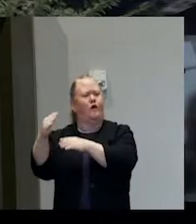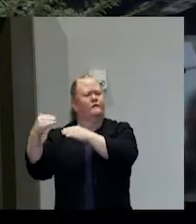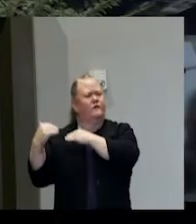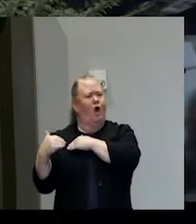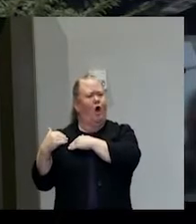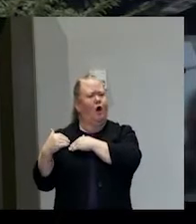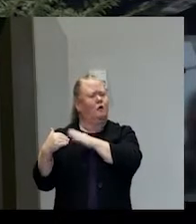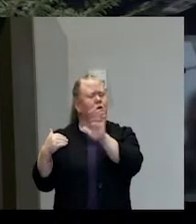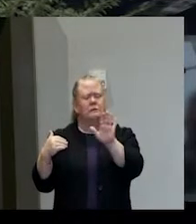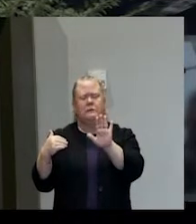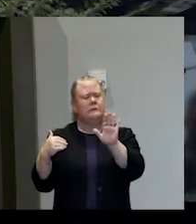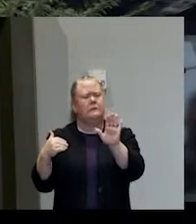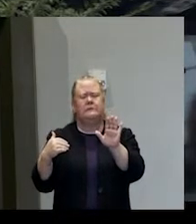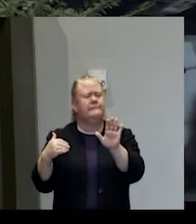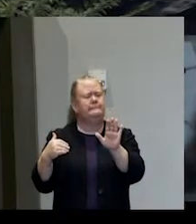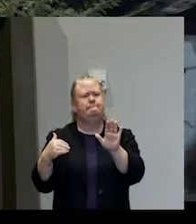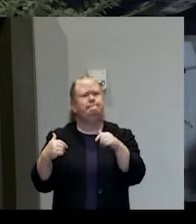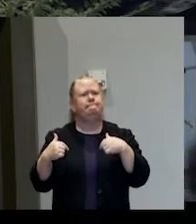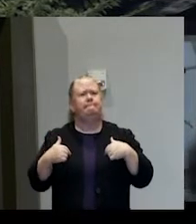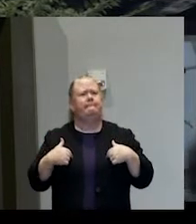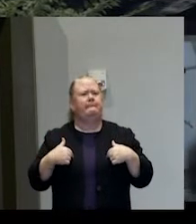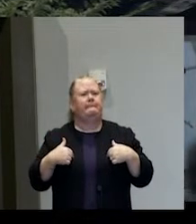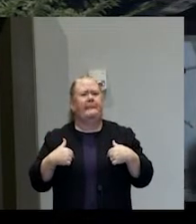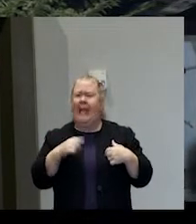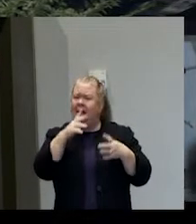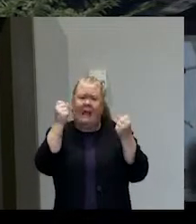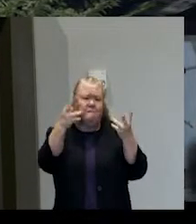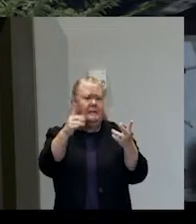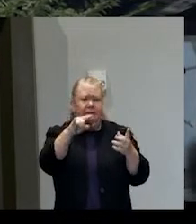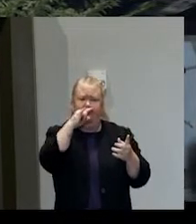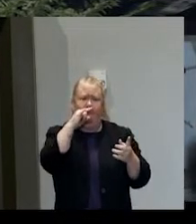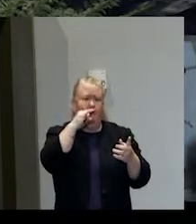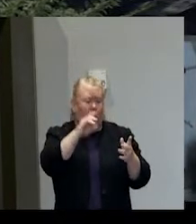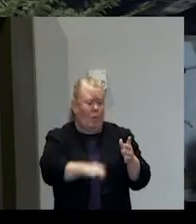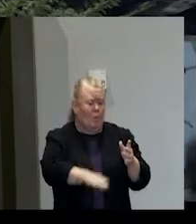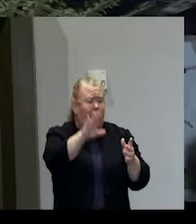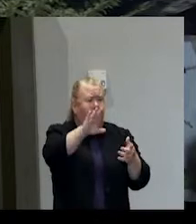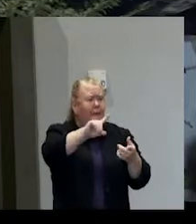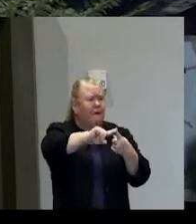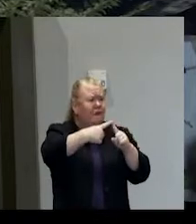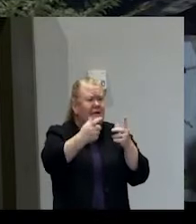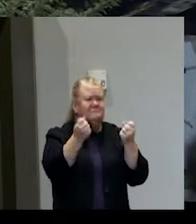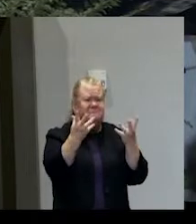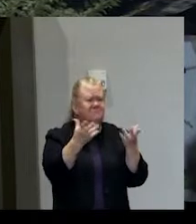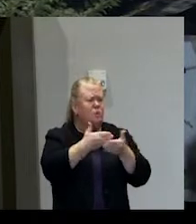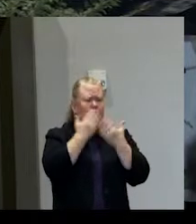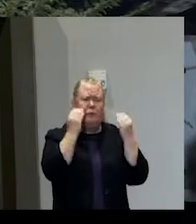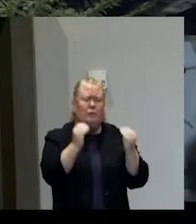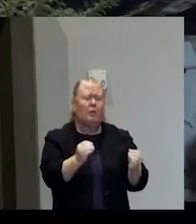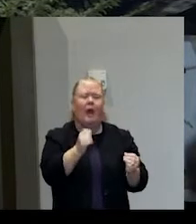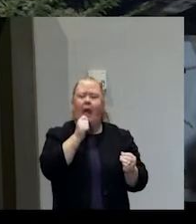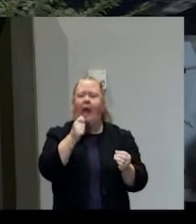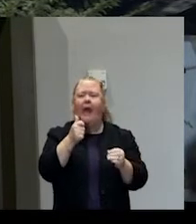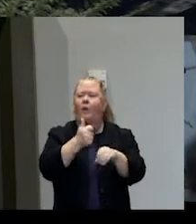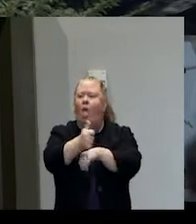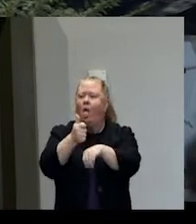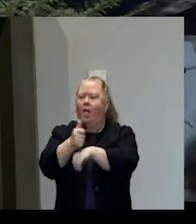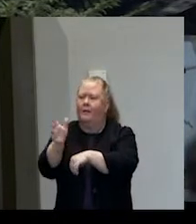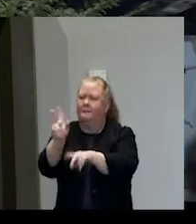I'm going to say. I didn't have very many friends as a kid. And I could name names of people you think are my friends,